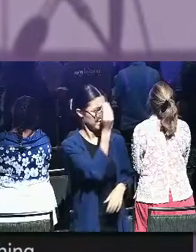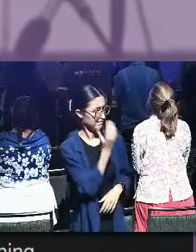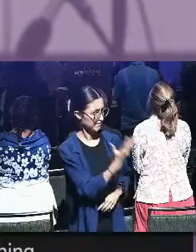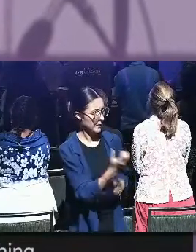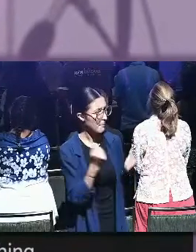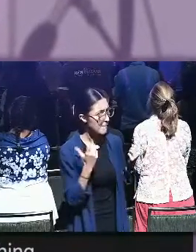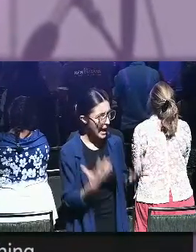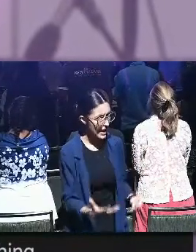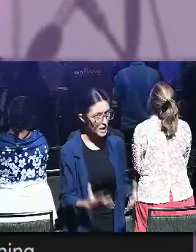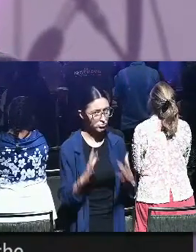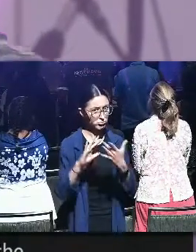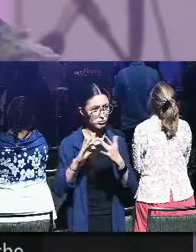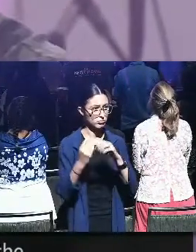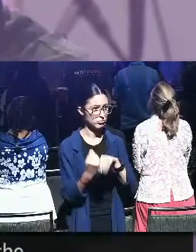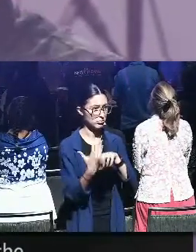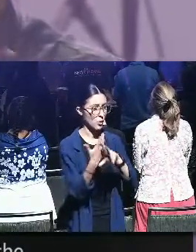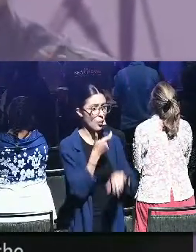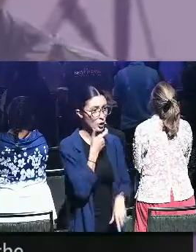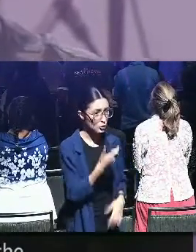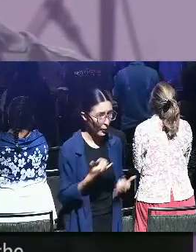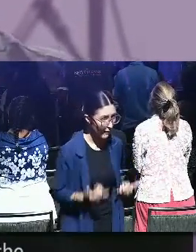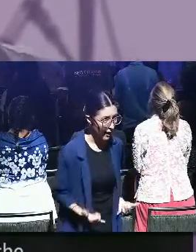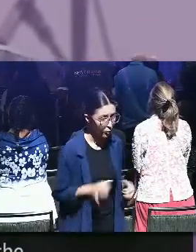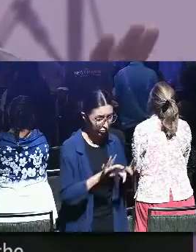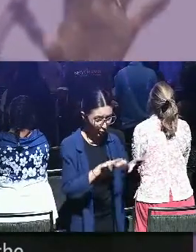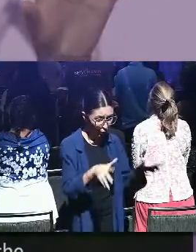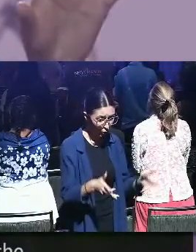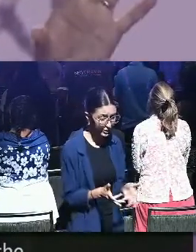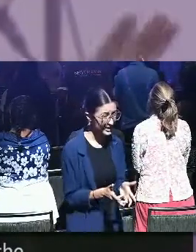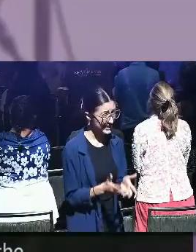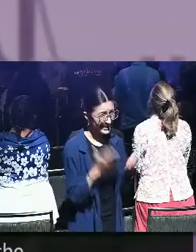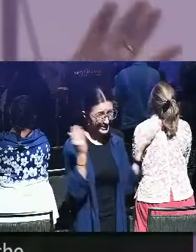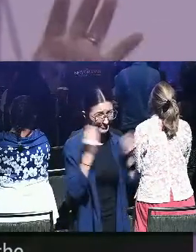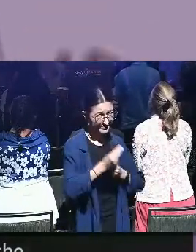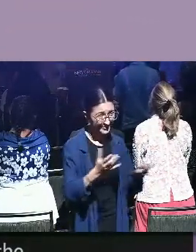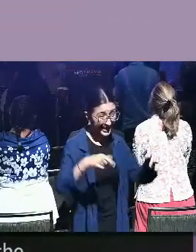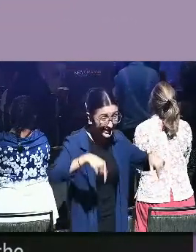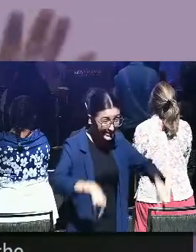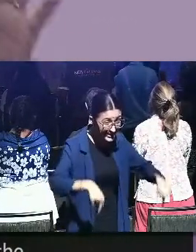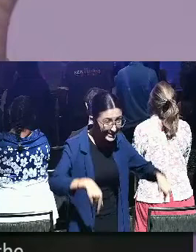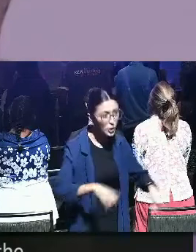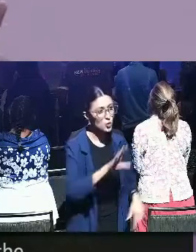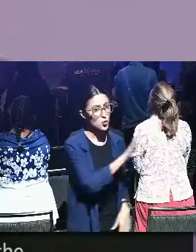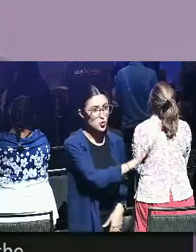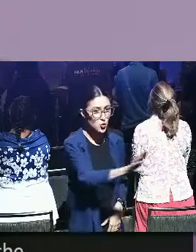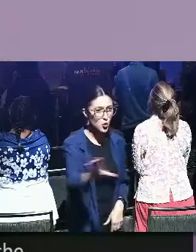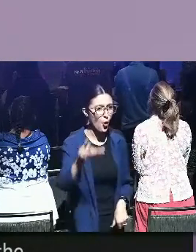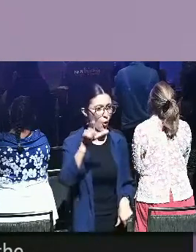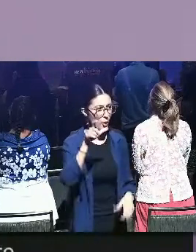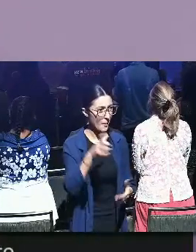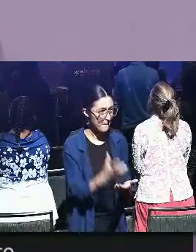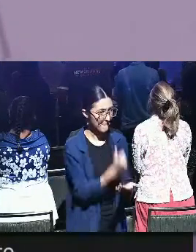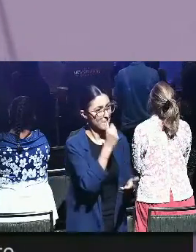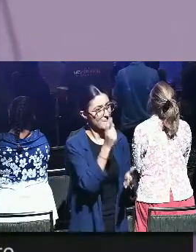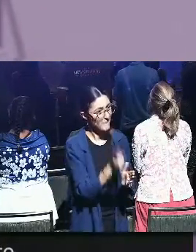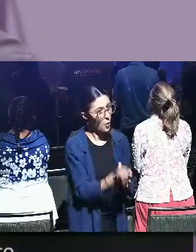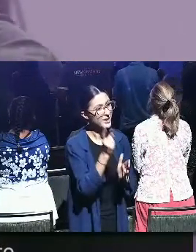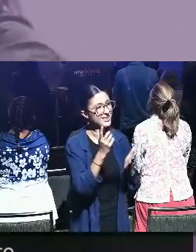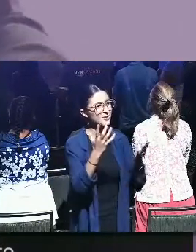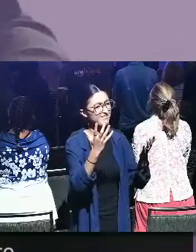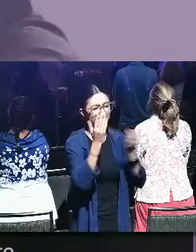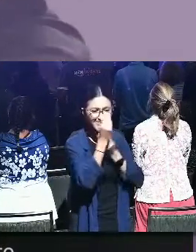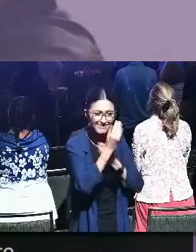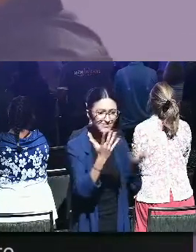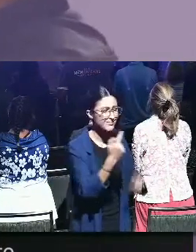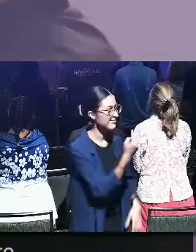right now, this is now your moment to make it known to Marshall and to God how thankful